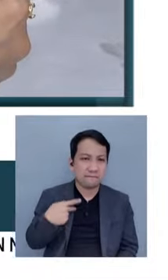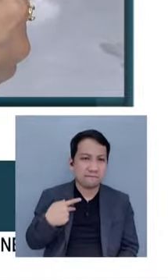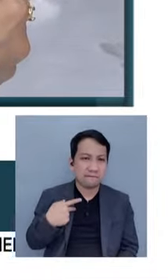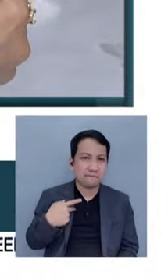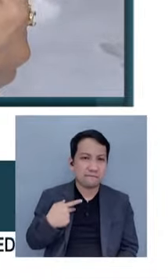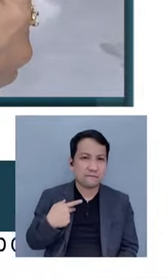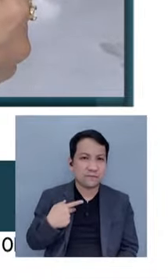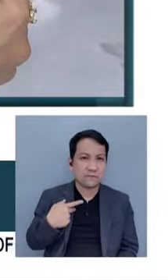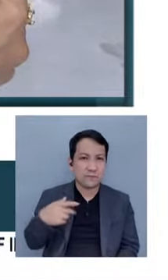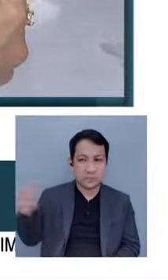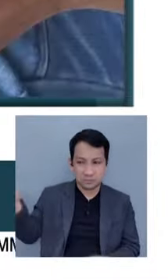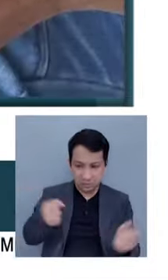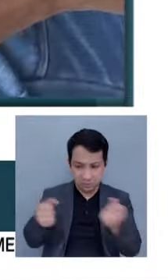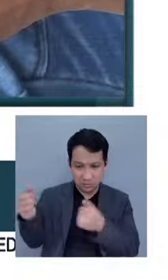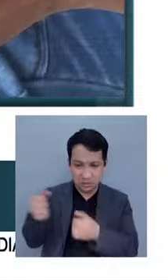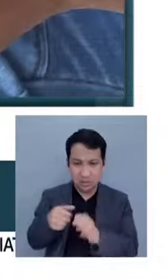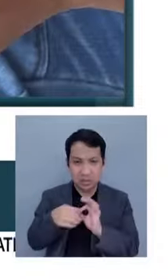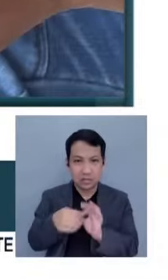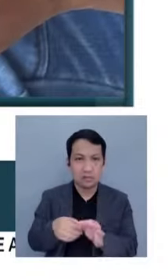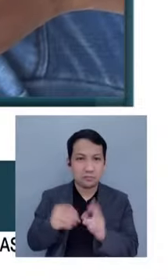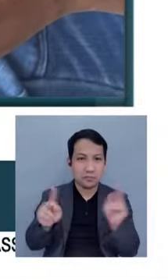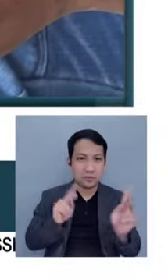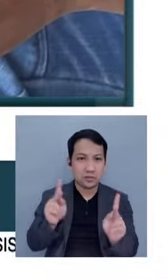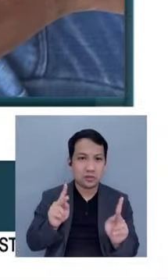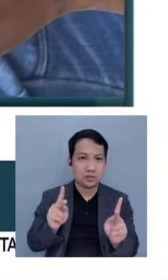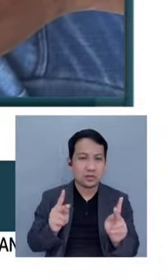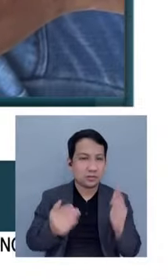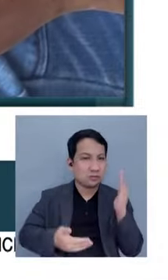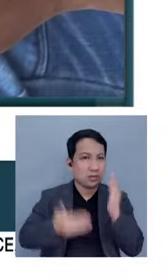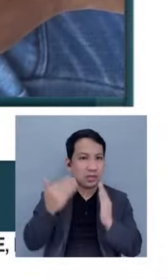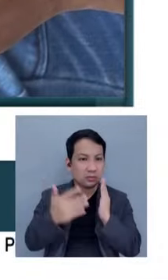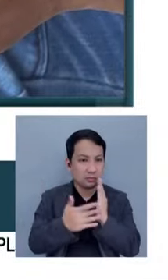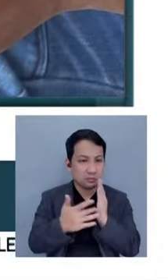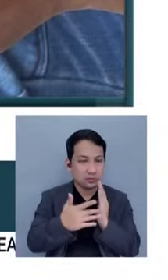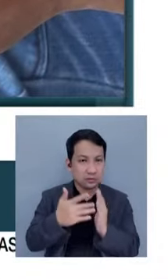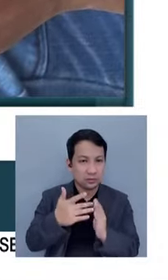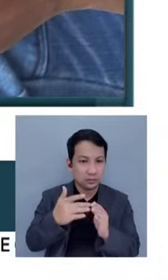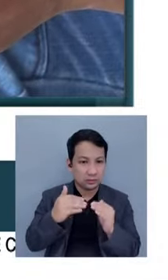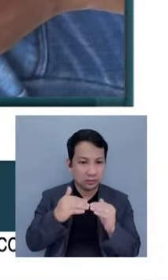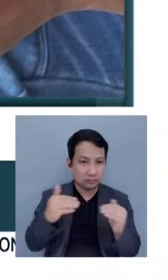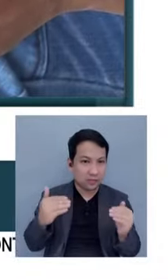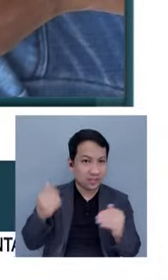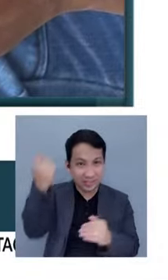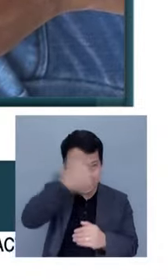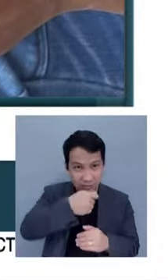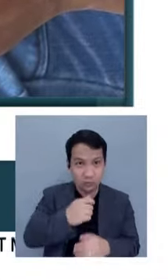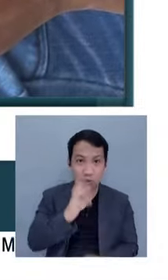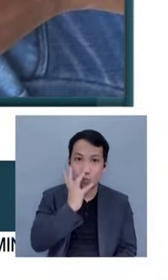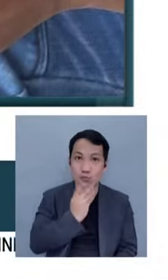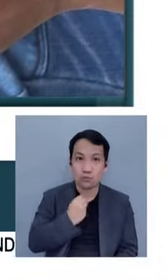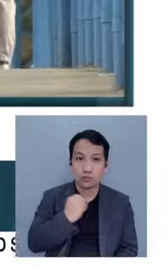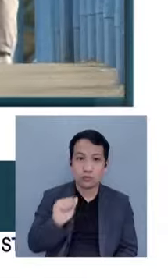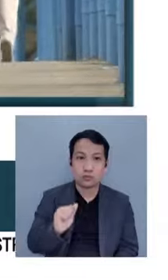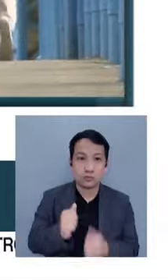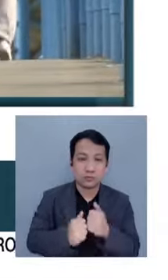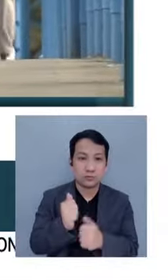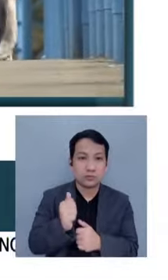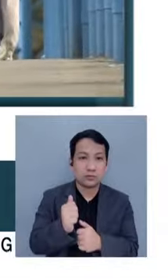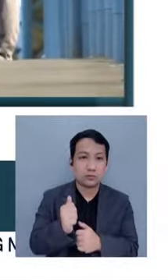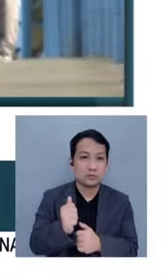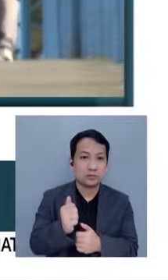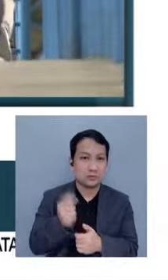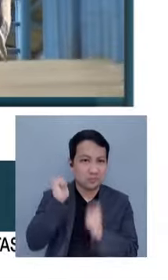employ people with high level of education who are willing to make fast bucks or fast money in